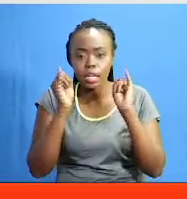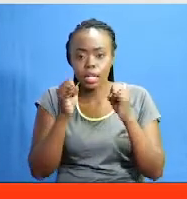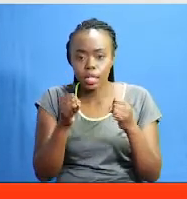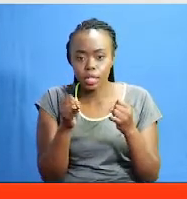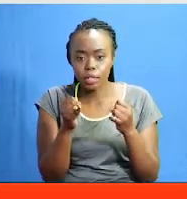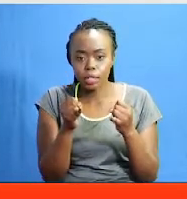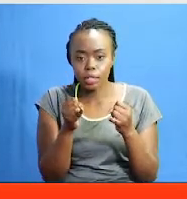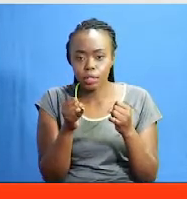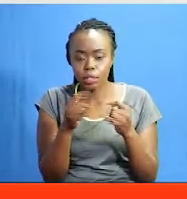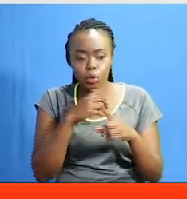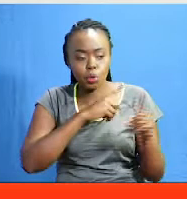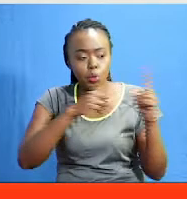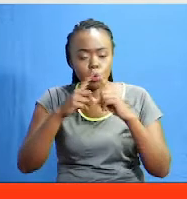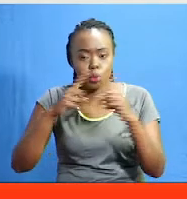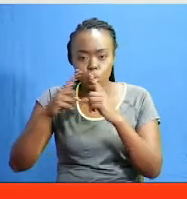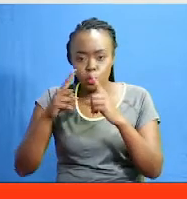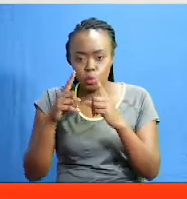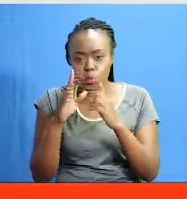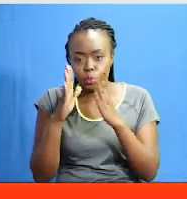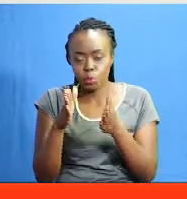a new journey